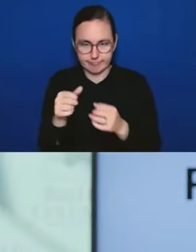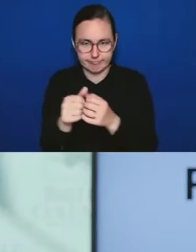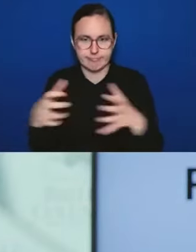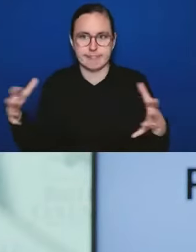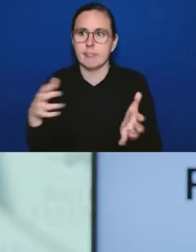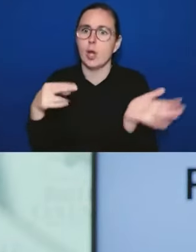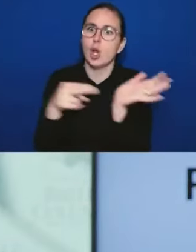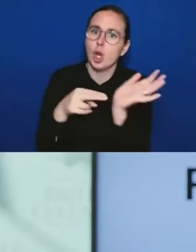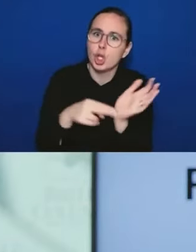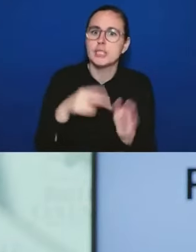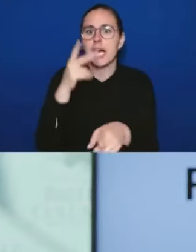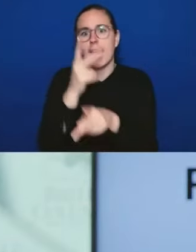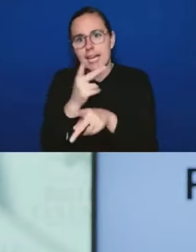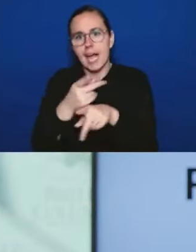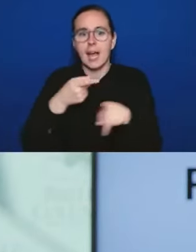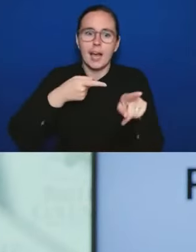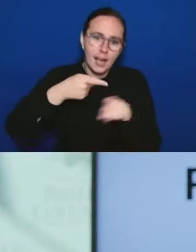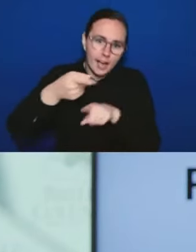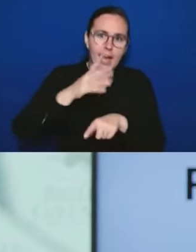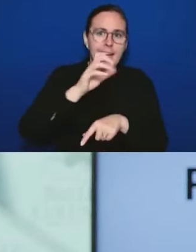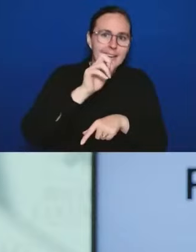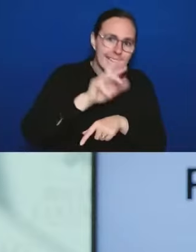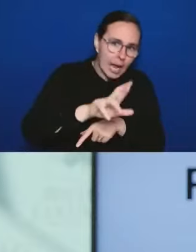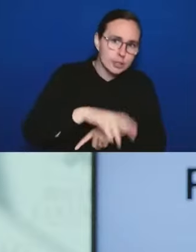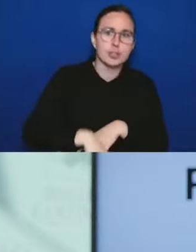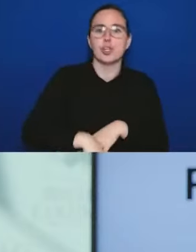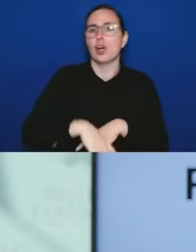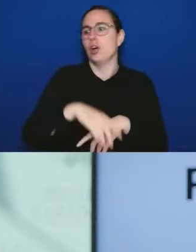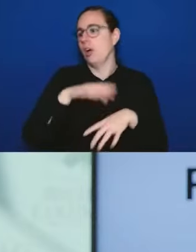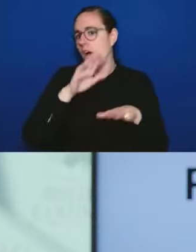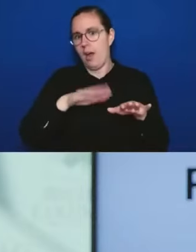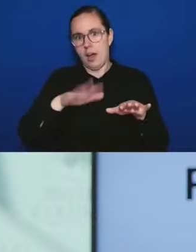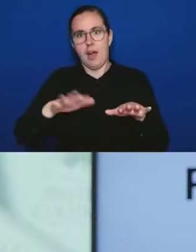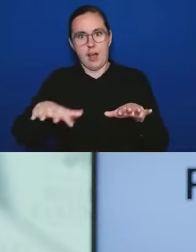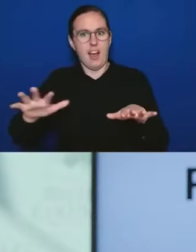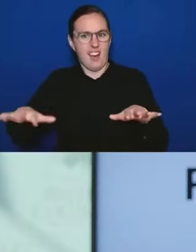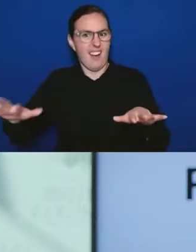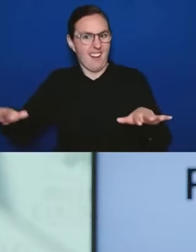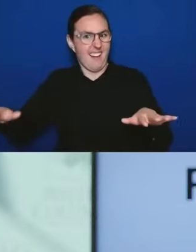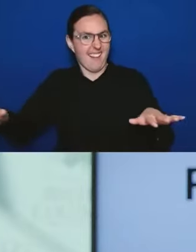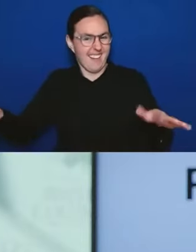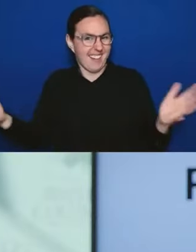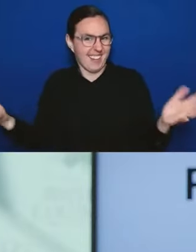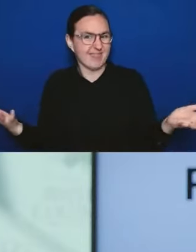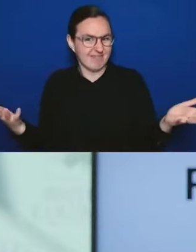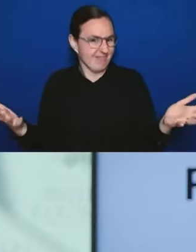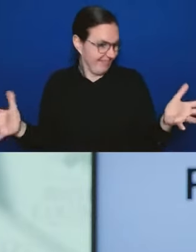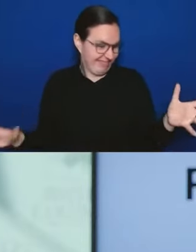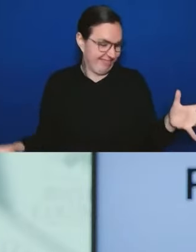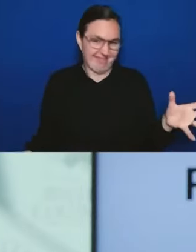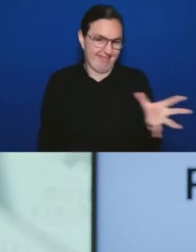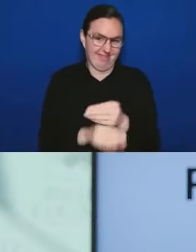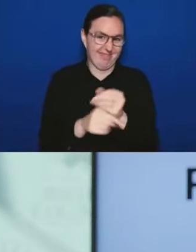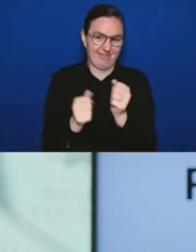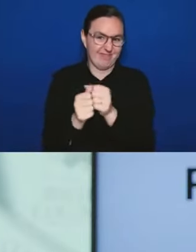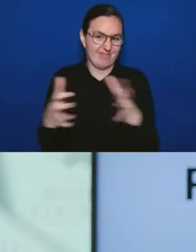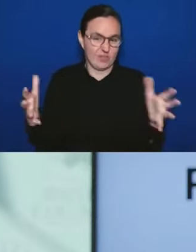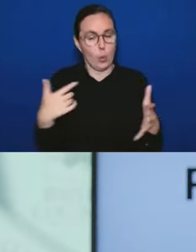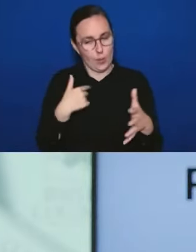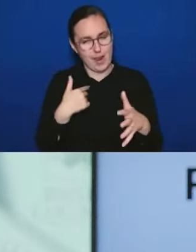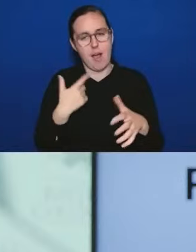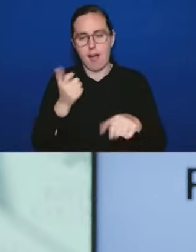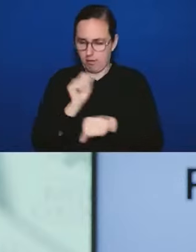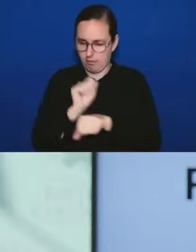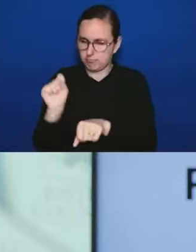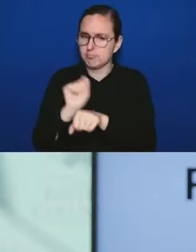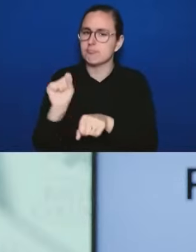for the cancer system. So we're facing a challenge now, absolutely, and it's our goal to address that in the midst of